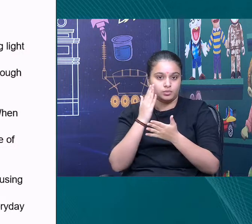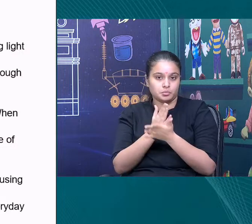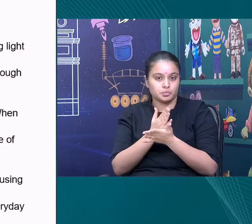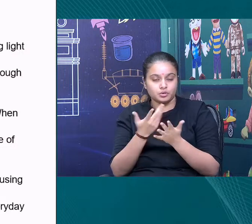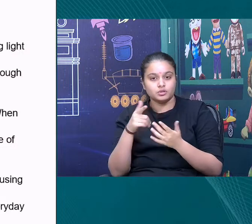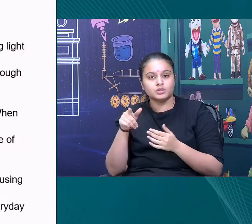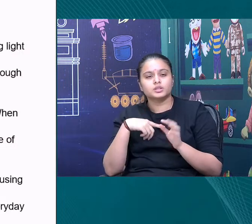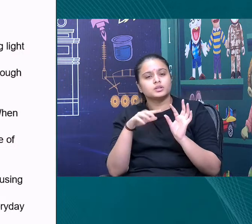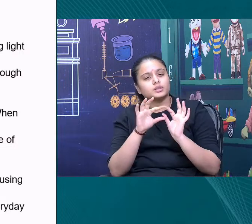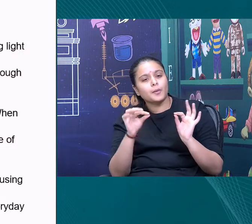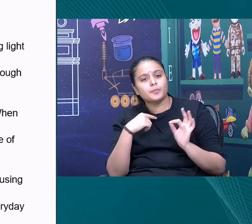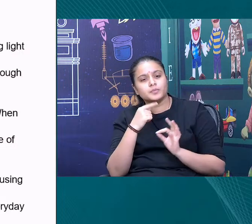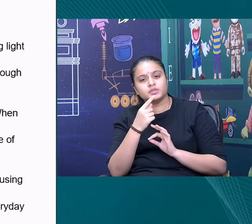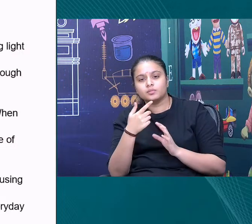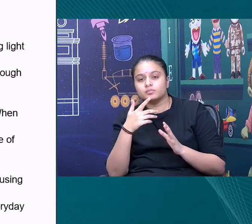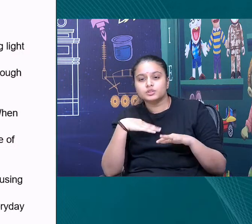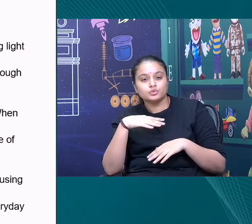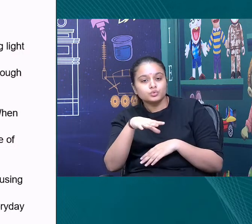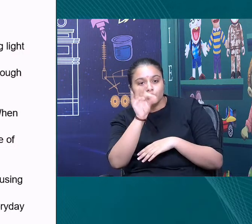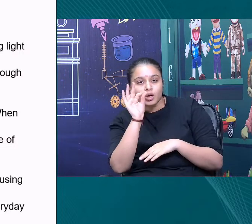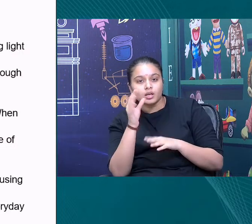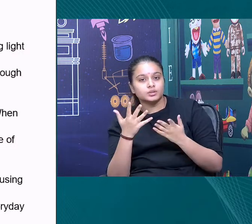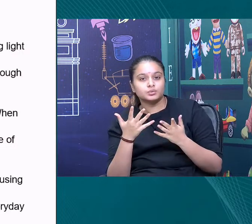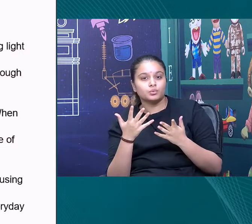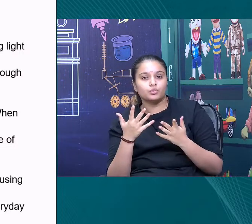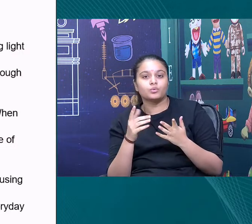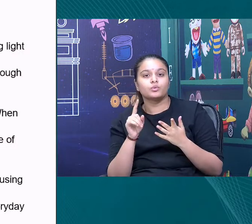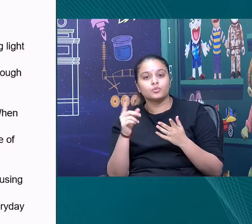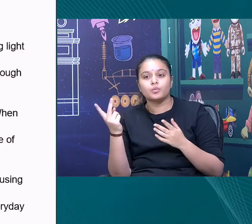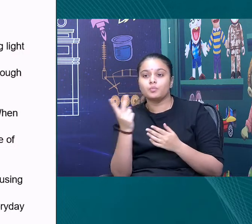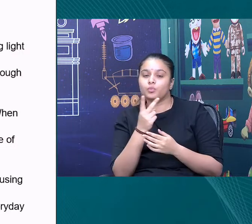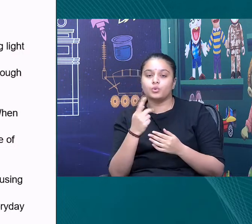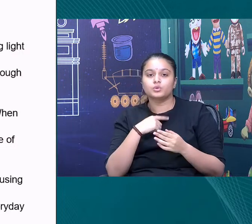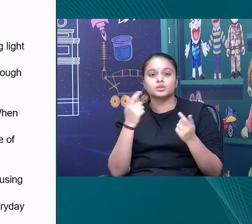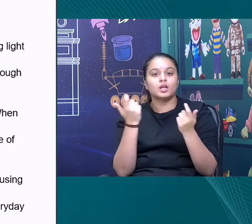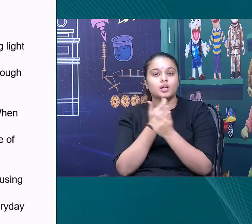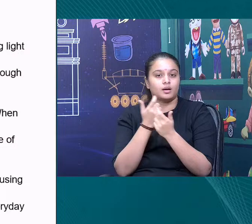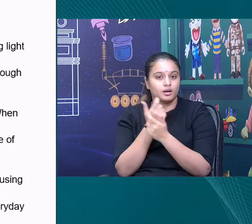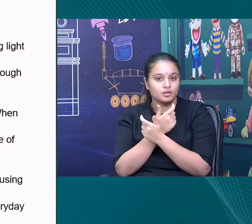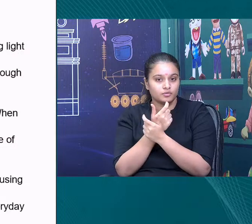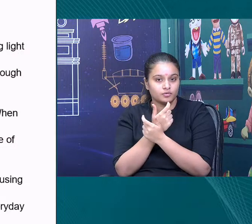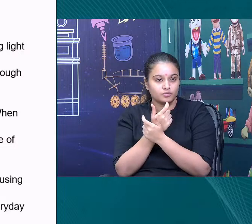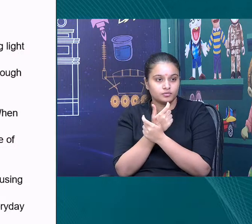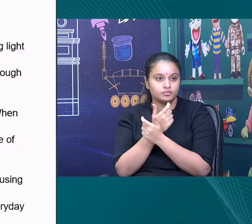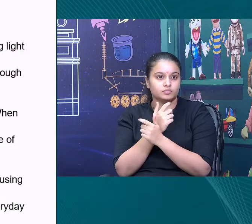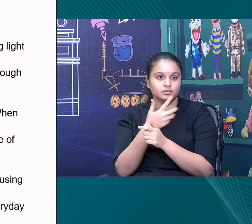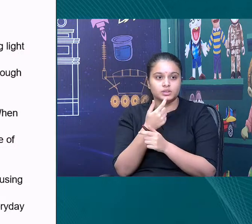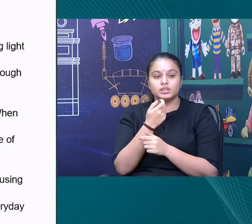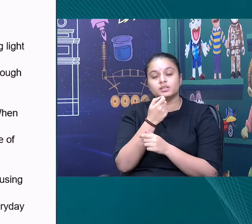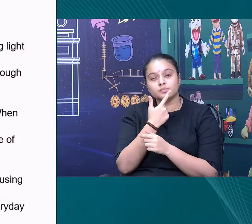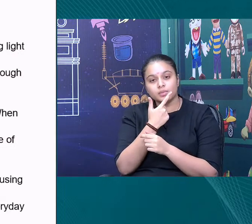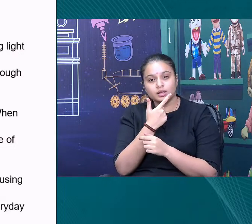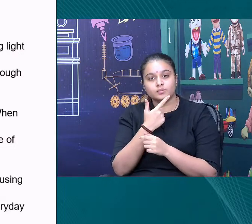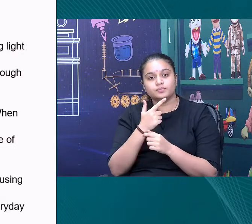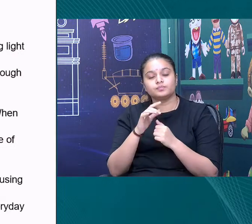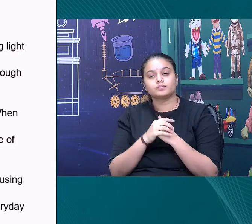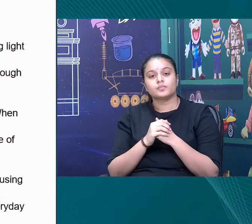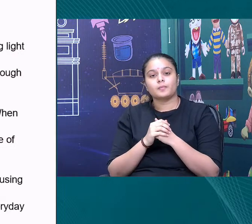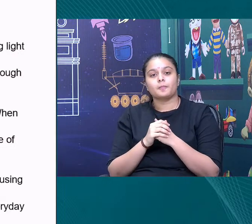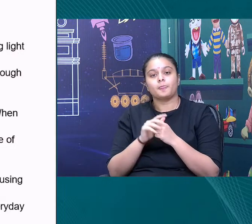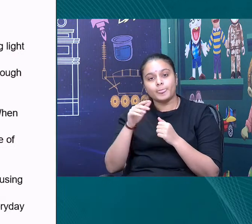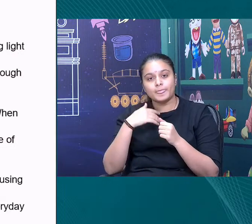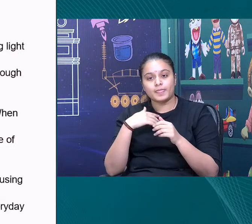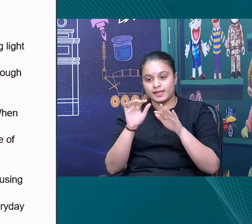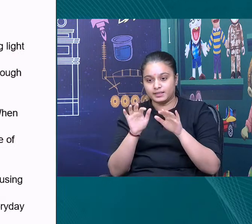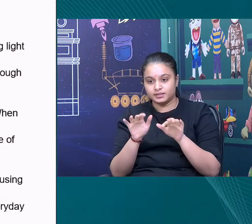he simply says, I have no choice. And both of them laugh immediately. He smiles after saying that. When he